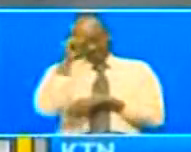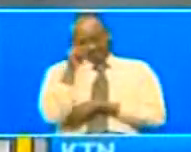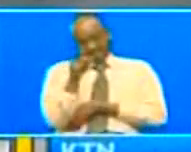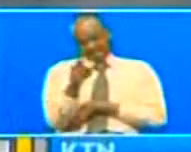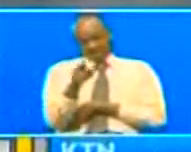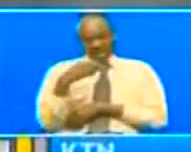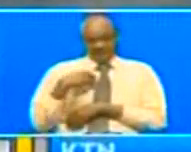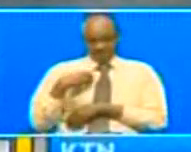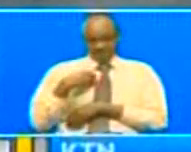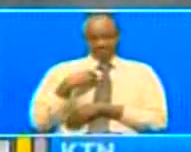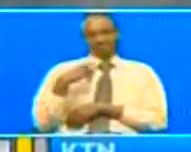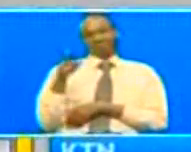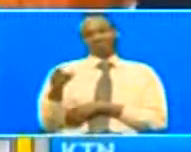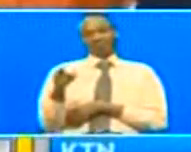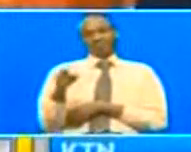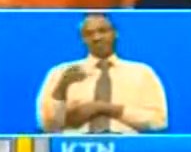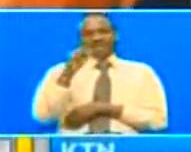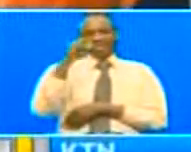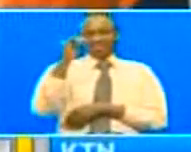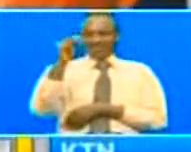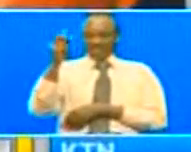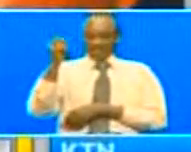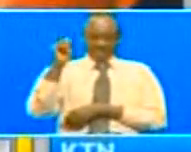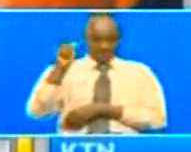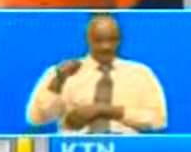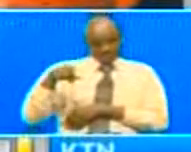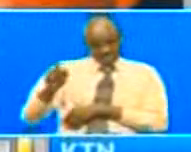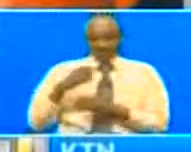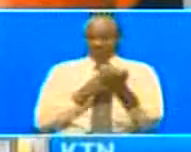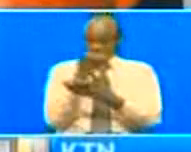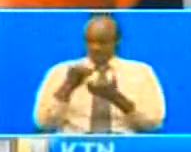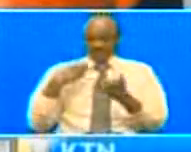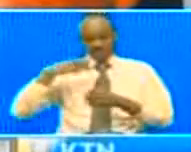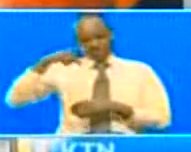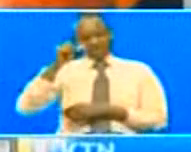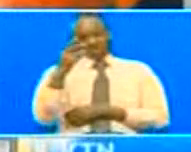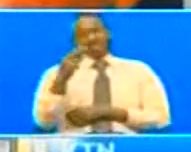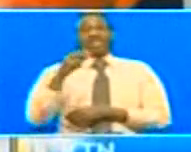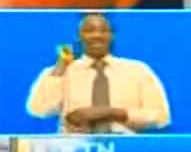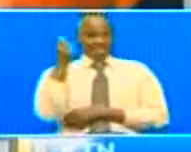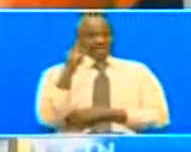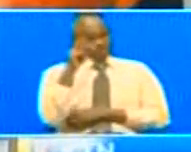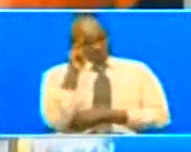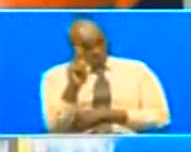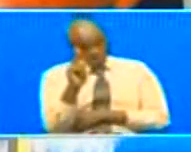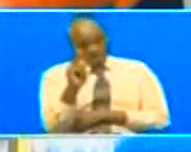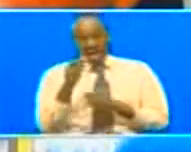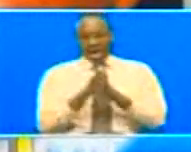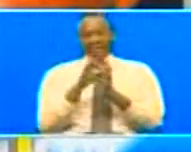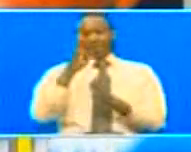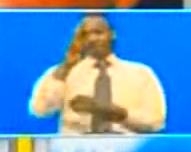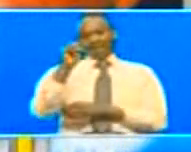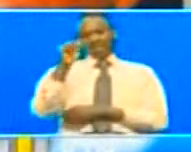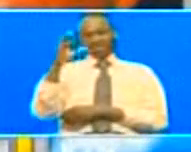favorite, Dr. Harun Sirima. Dr. Sirima holds a PhD in entrepreneurship from Kenyatta University, a master's in economics from Manchester